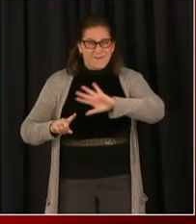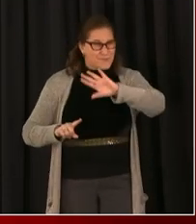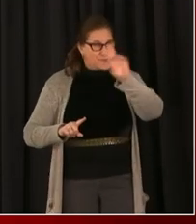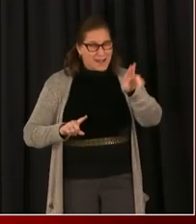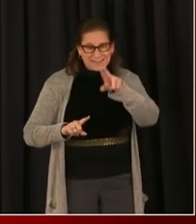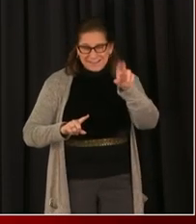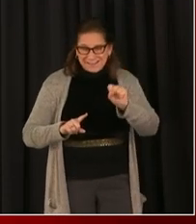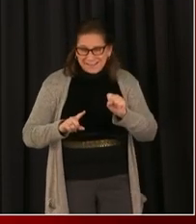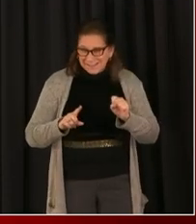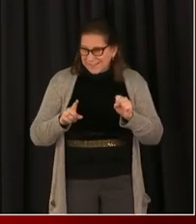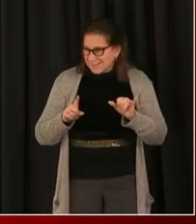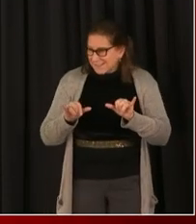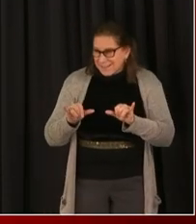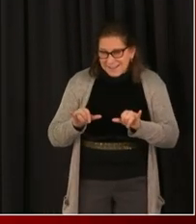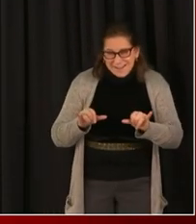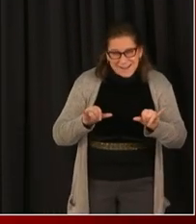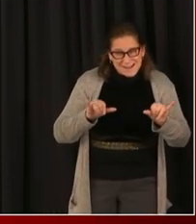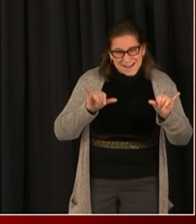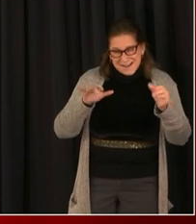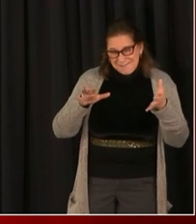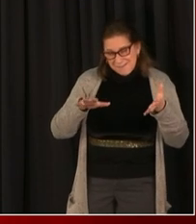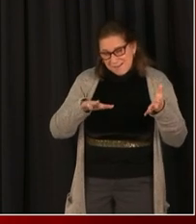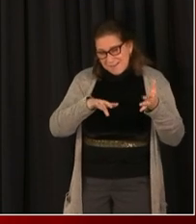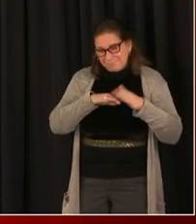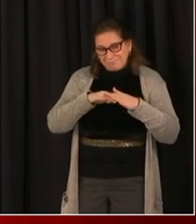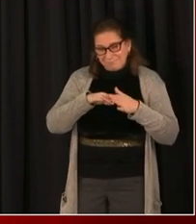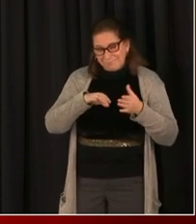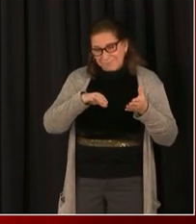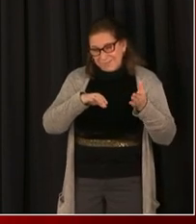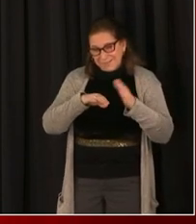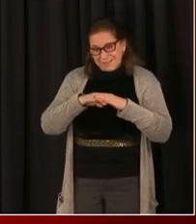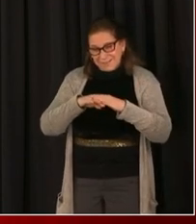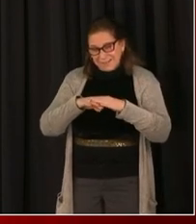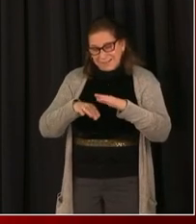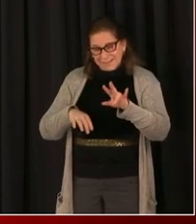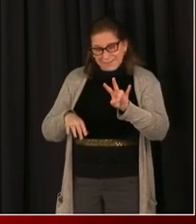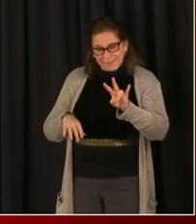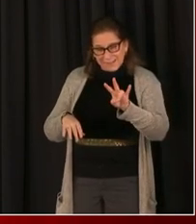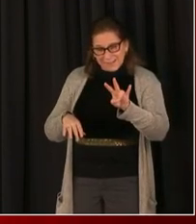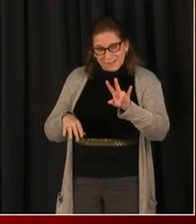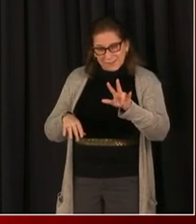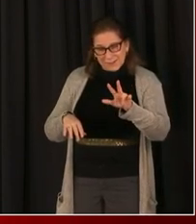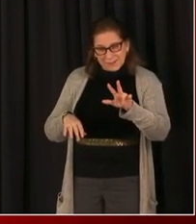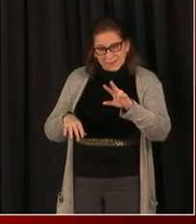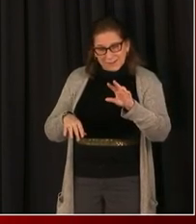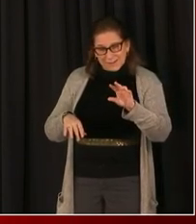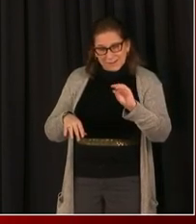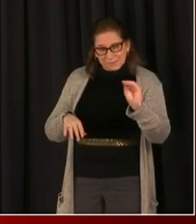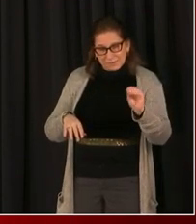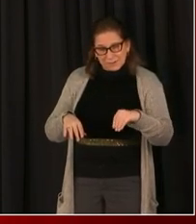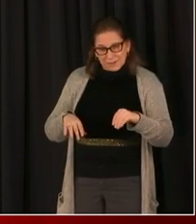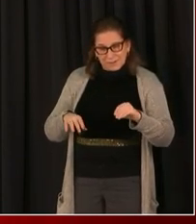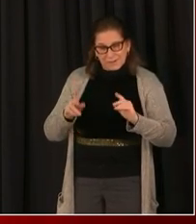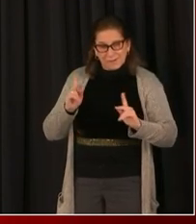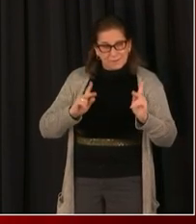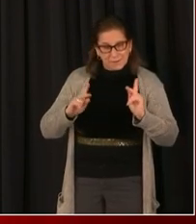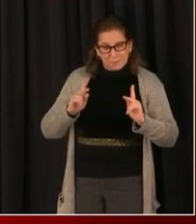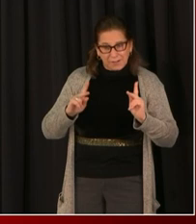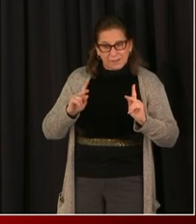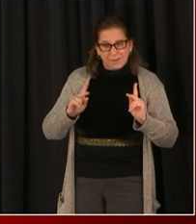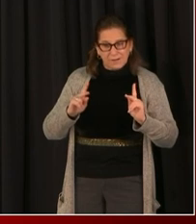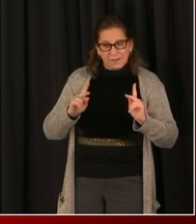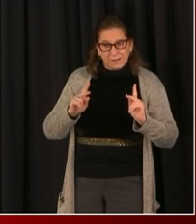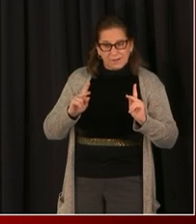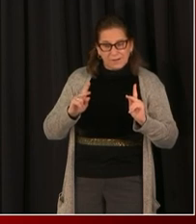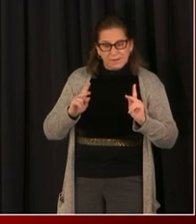still only have about 73% of individuals who are completing the interview. We are noting that individuals